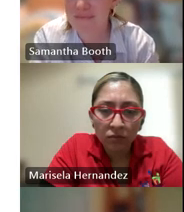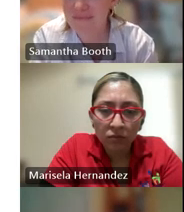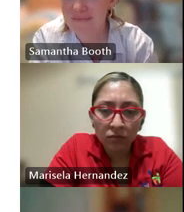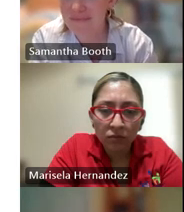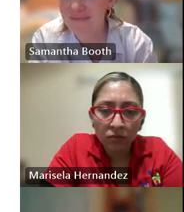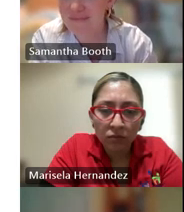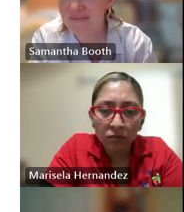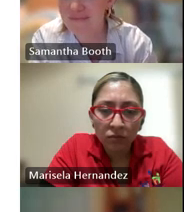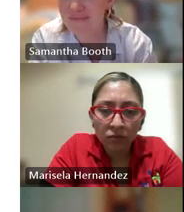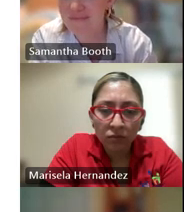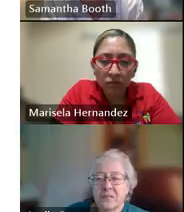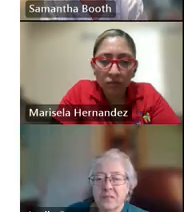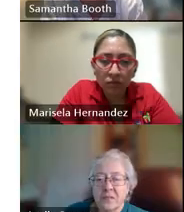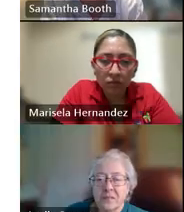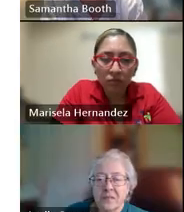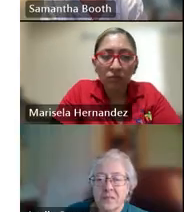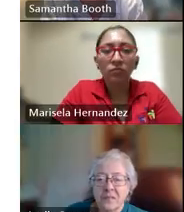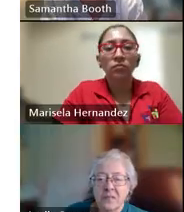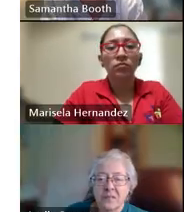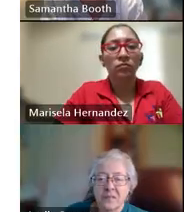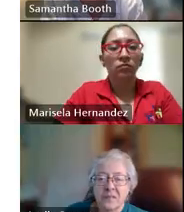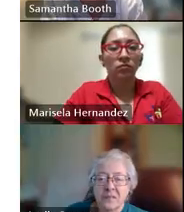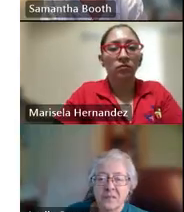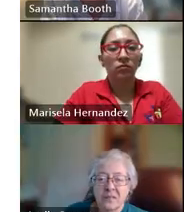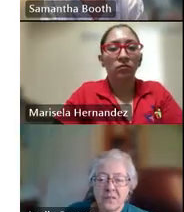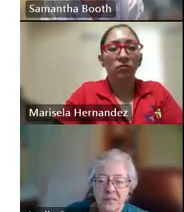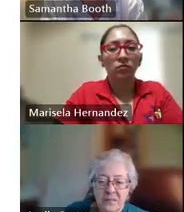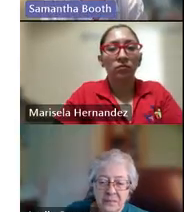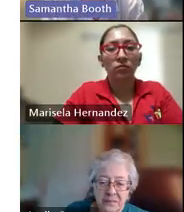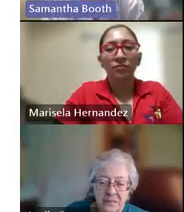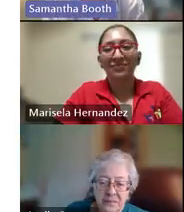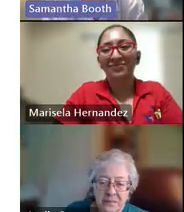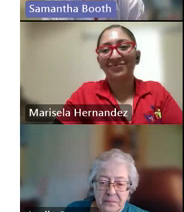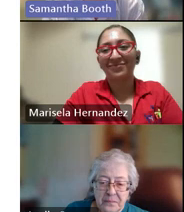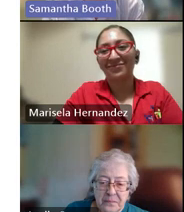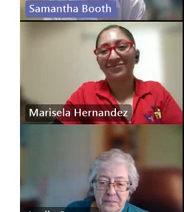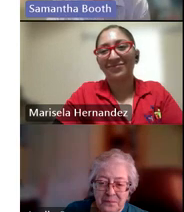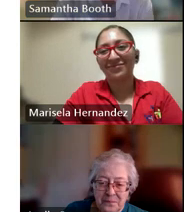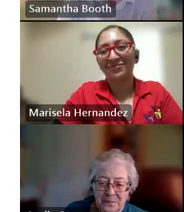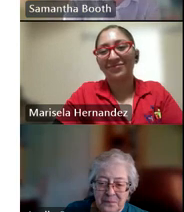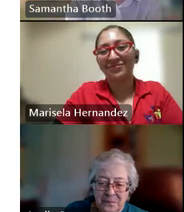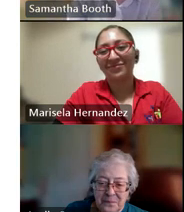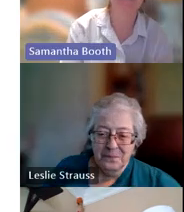So will we be able to give people 2 minutes back of their time?